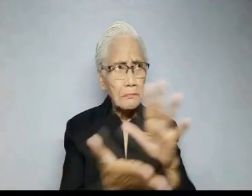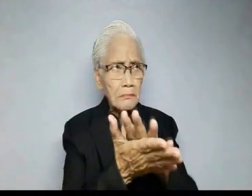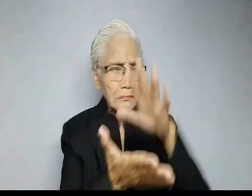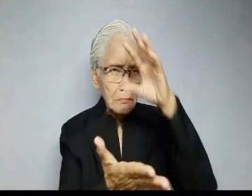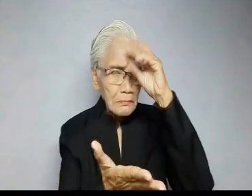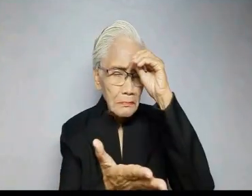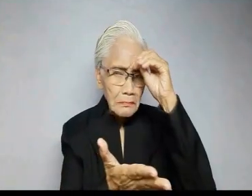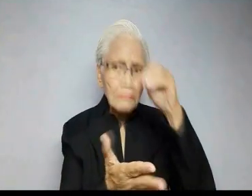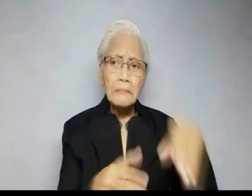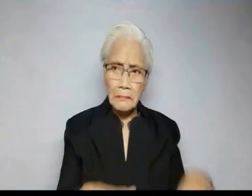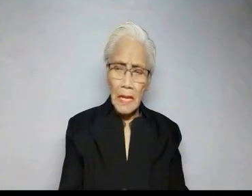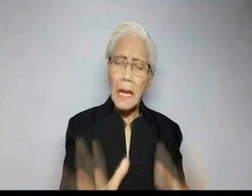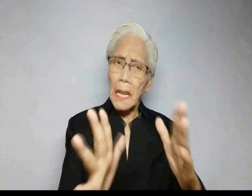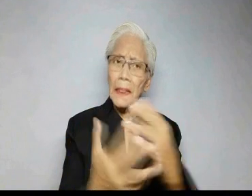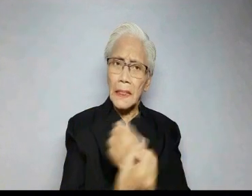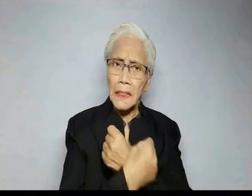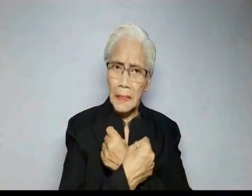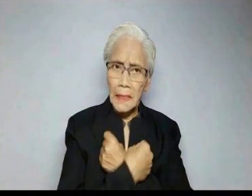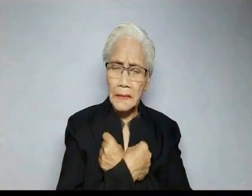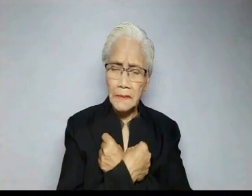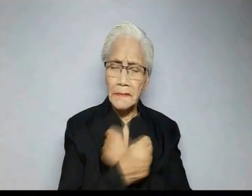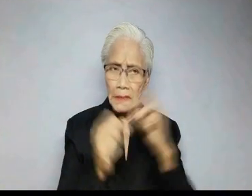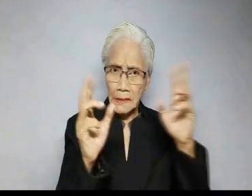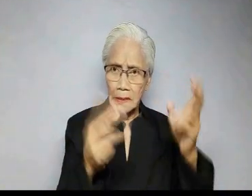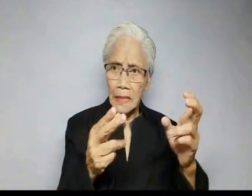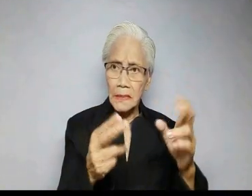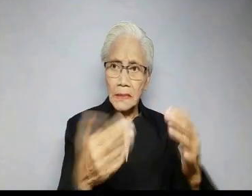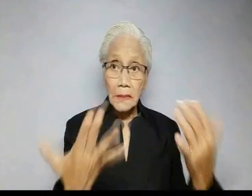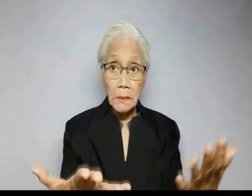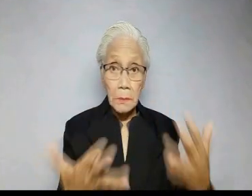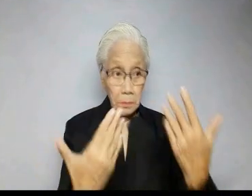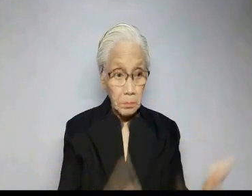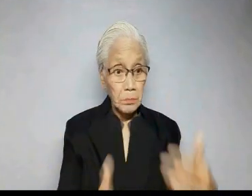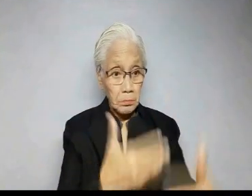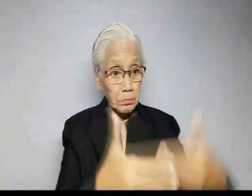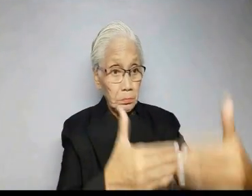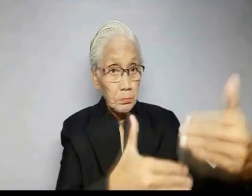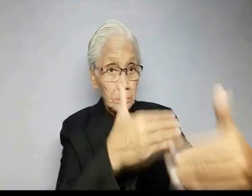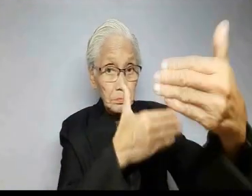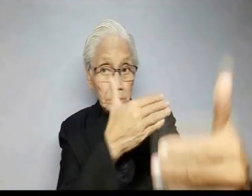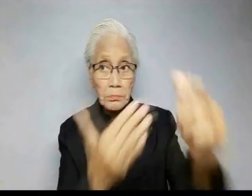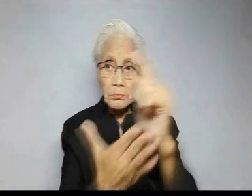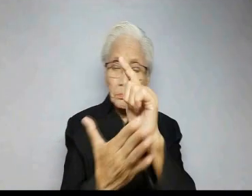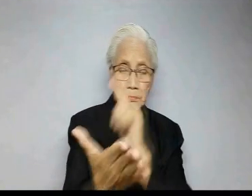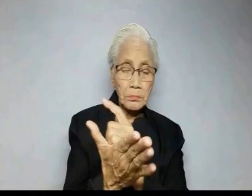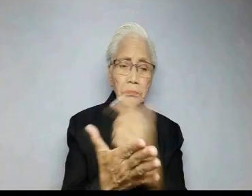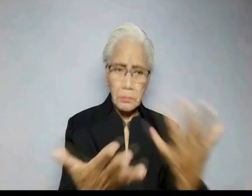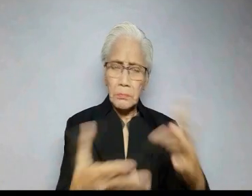what love entails. And in turn, the Little Prince passes on those lessons to the